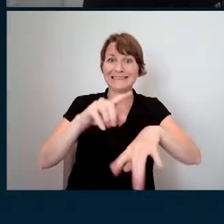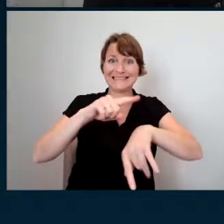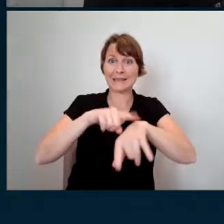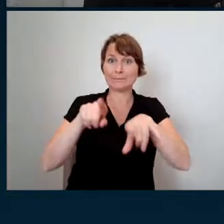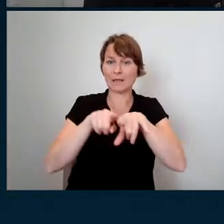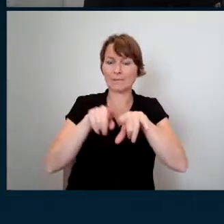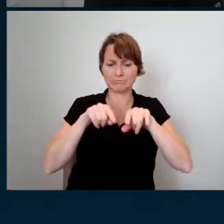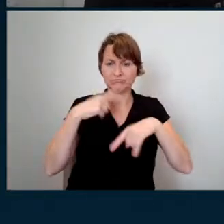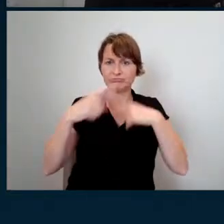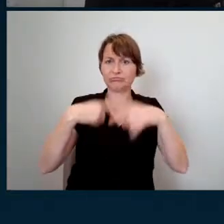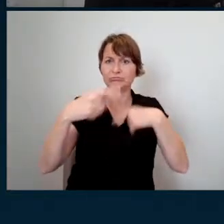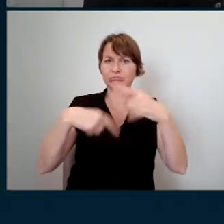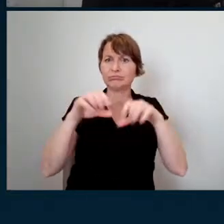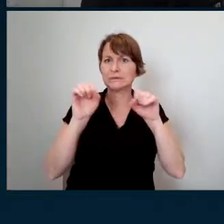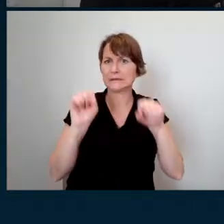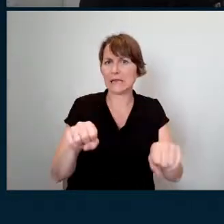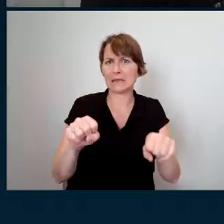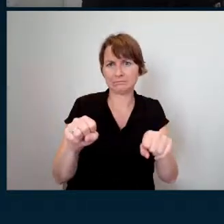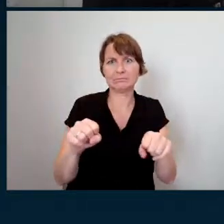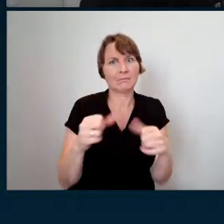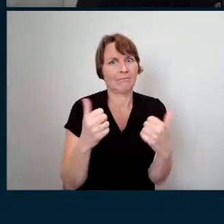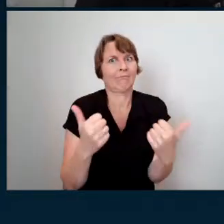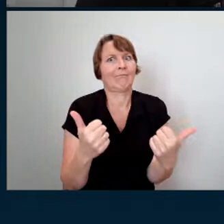that's pretty neat as well.